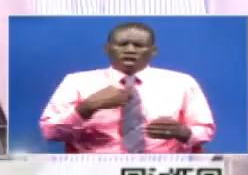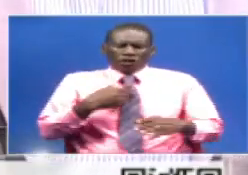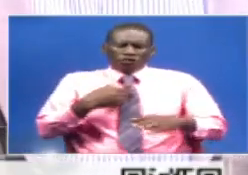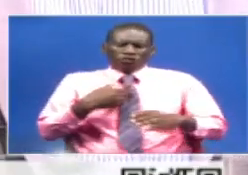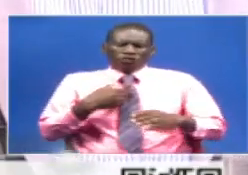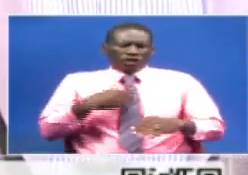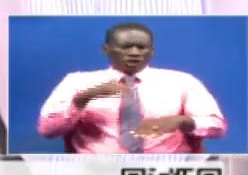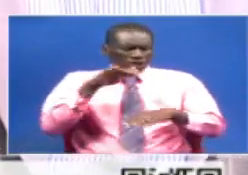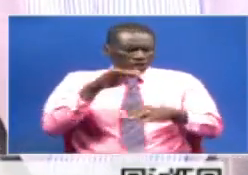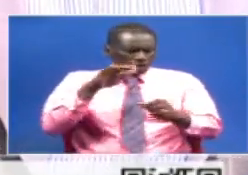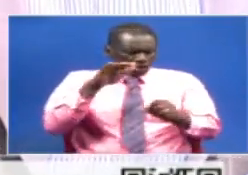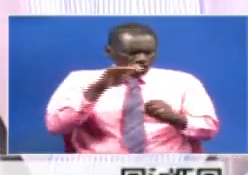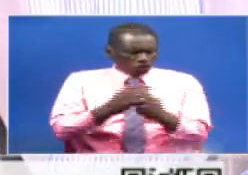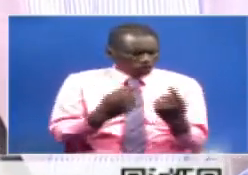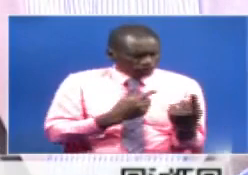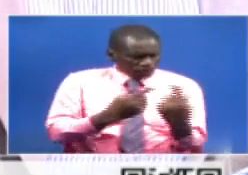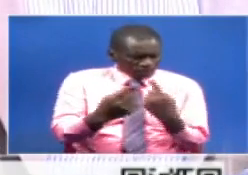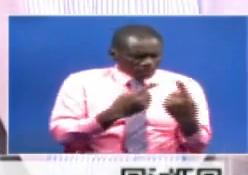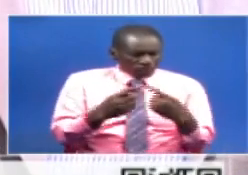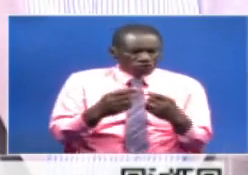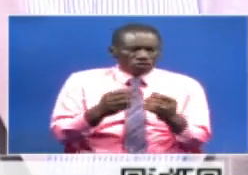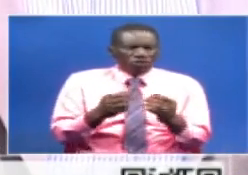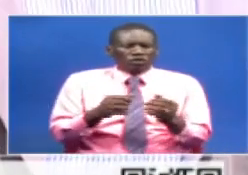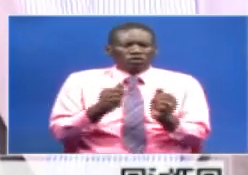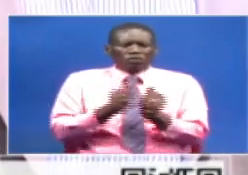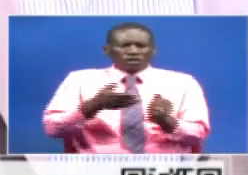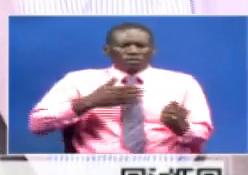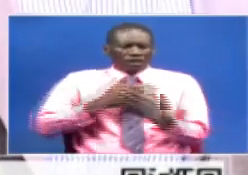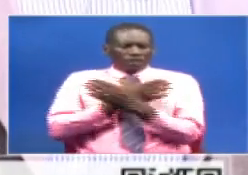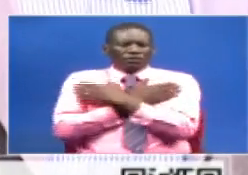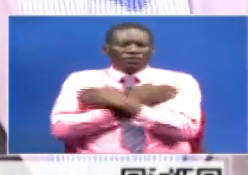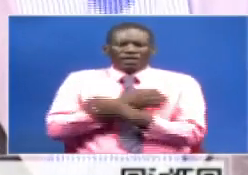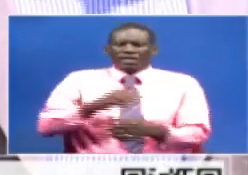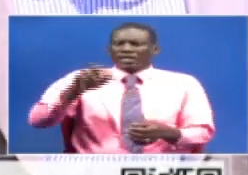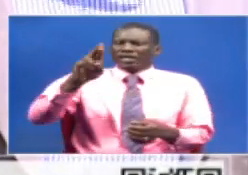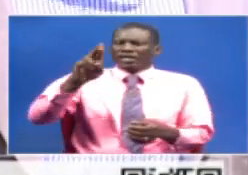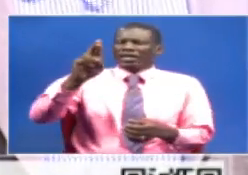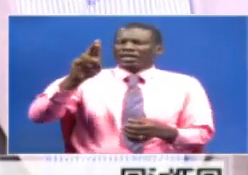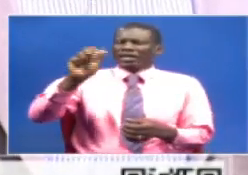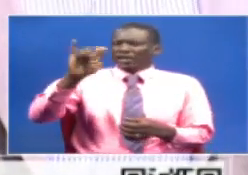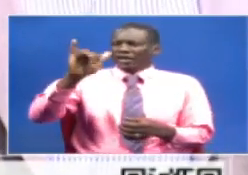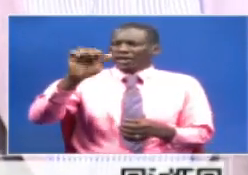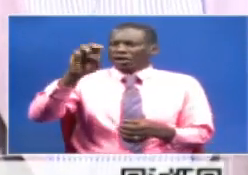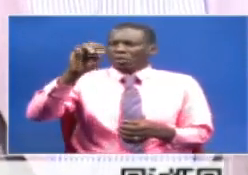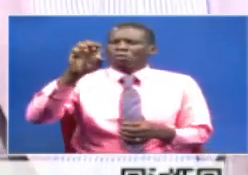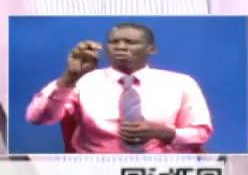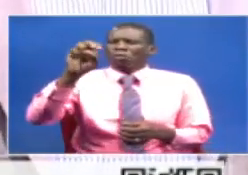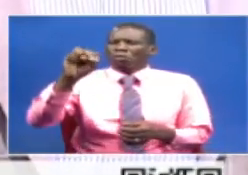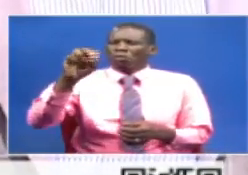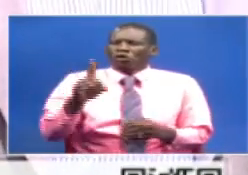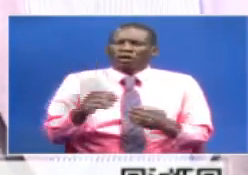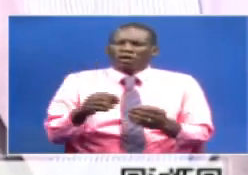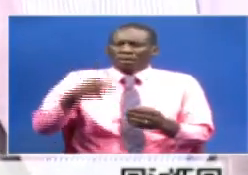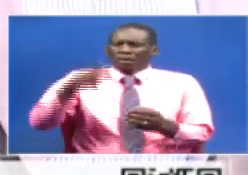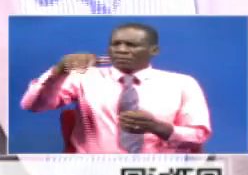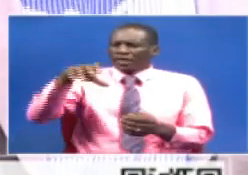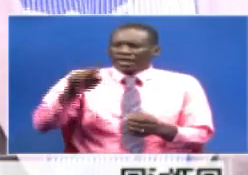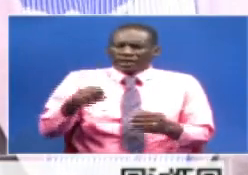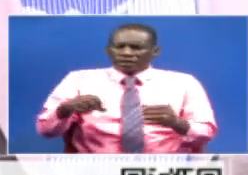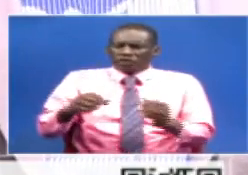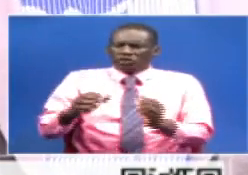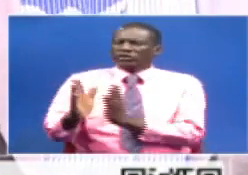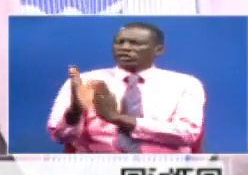We've had quite a lot of consultation with my colleague Raymond in charge of internal